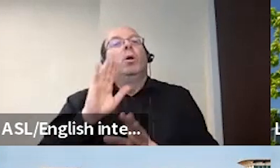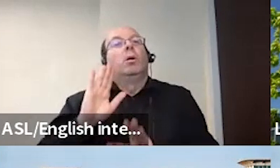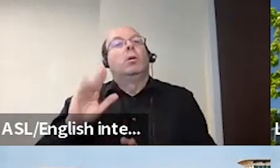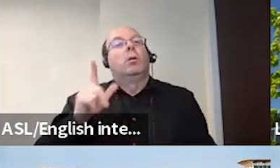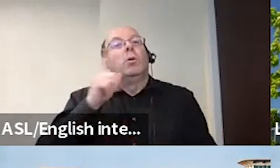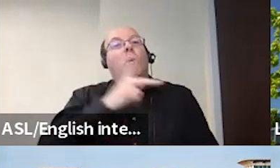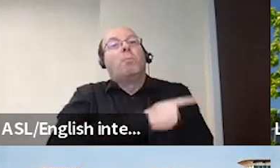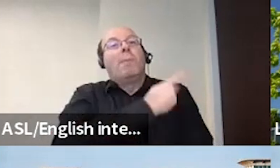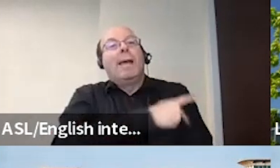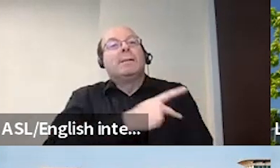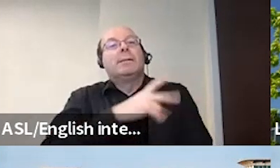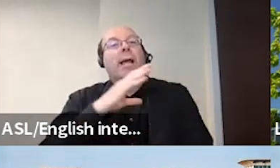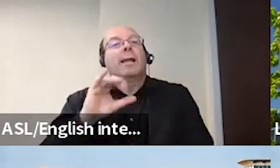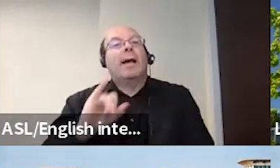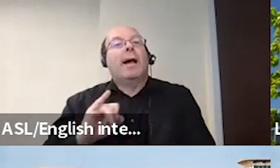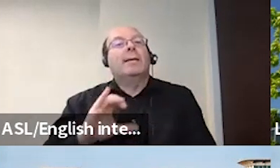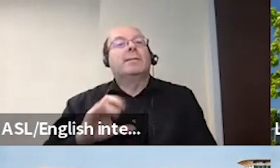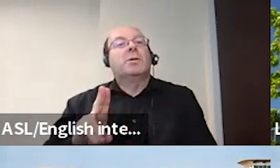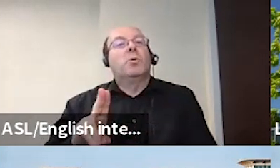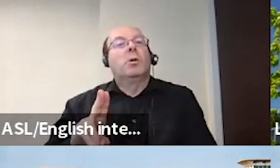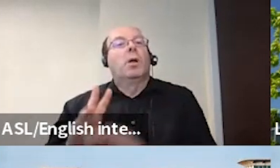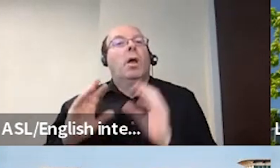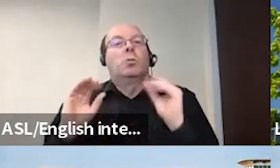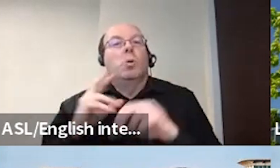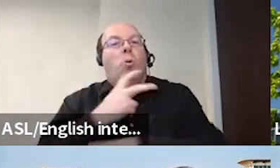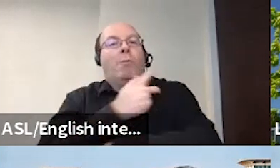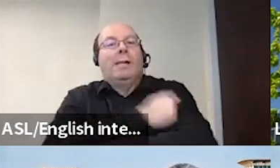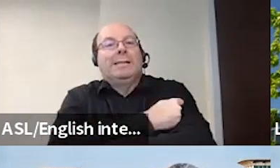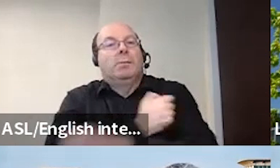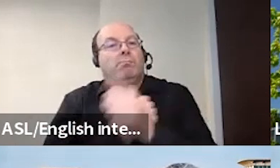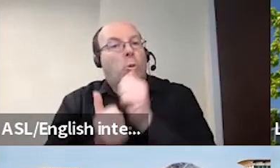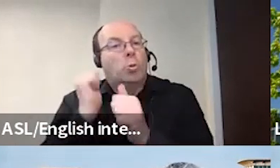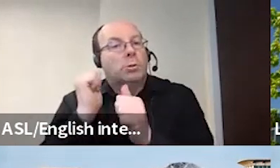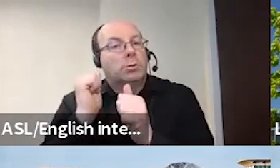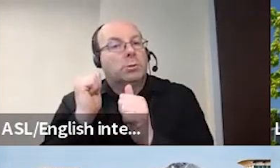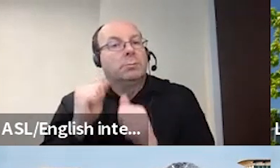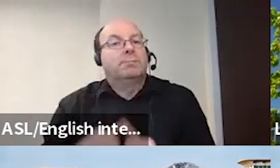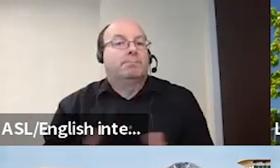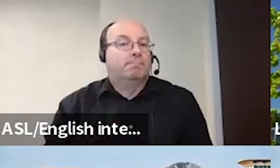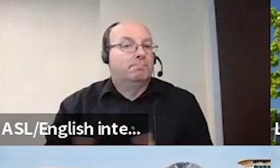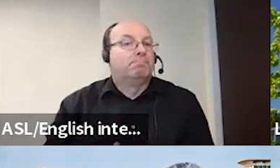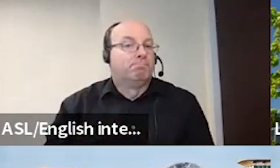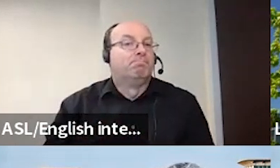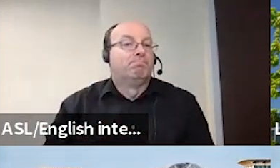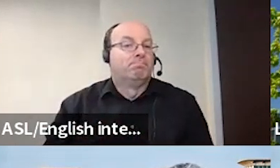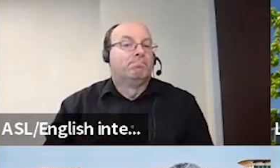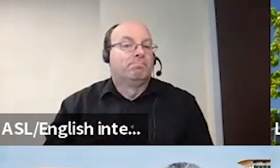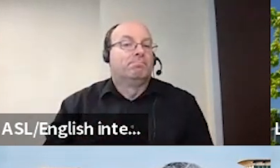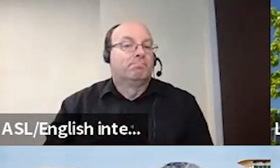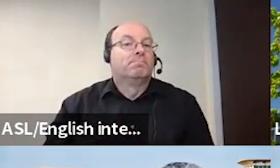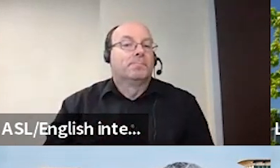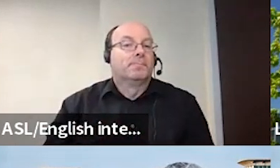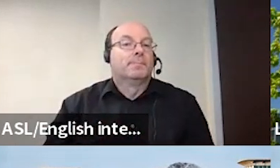of the patients in the ICU, are unvaccinated. So that is an